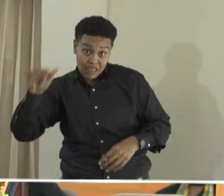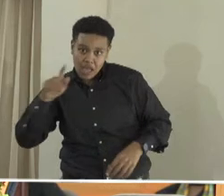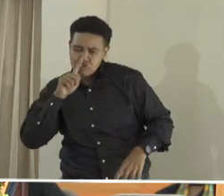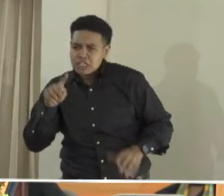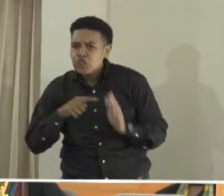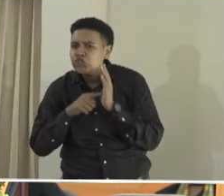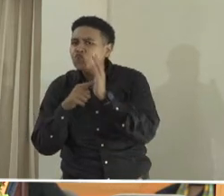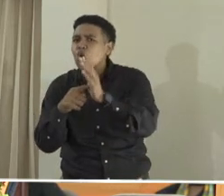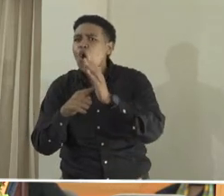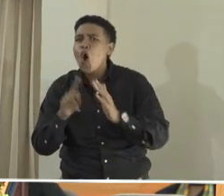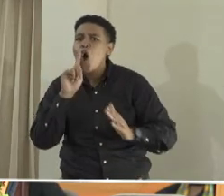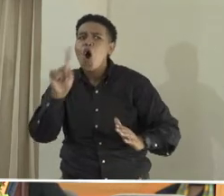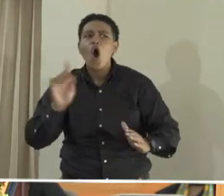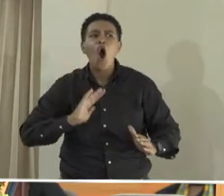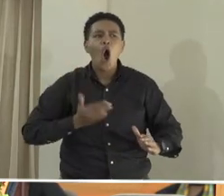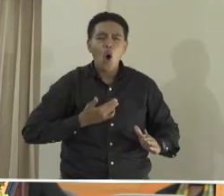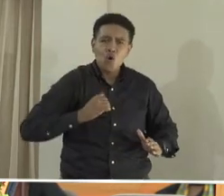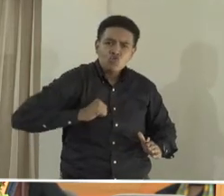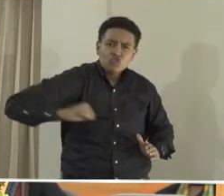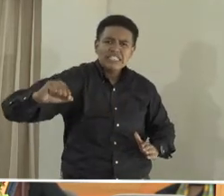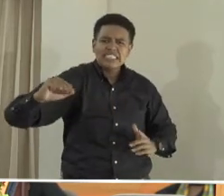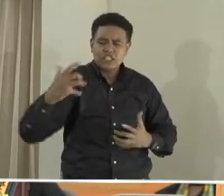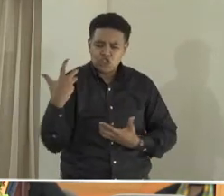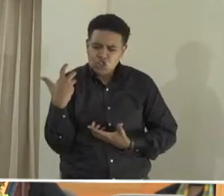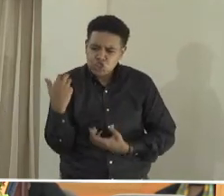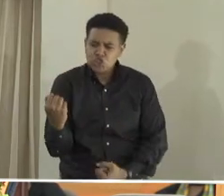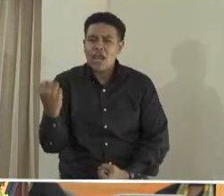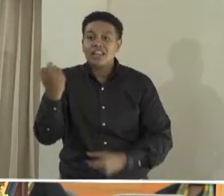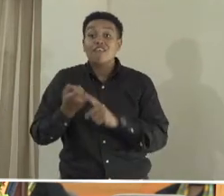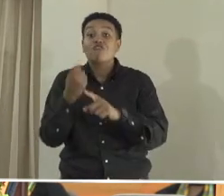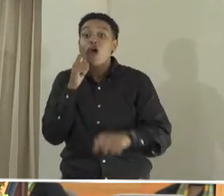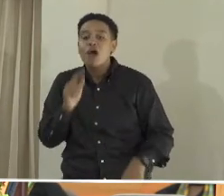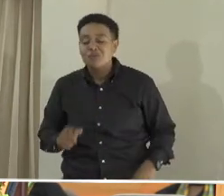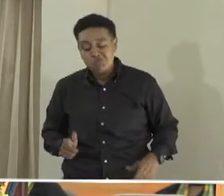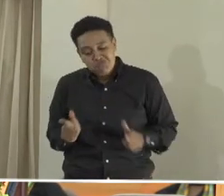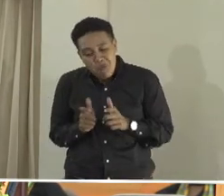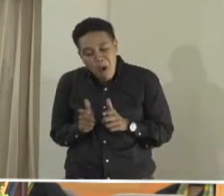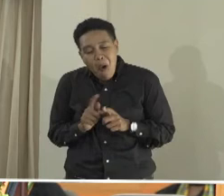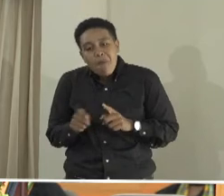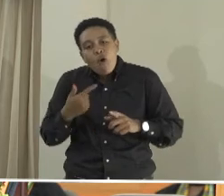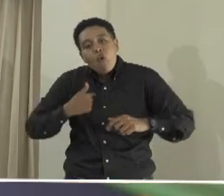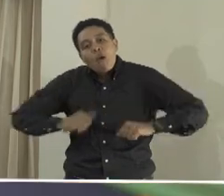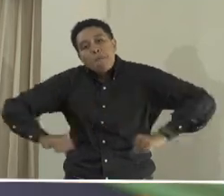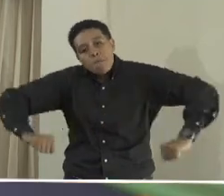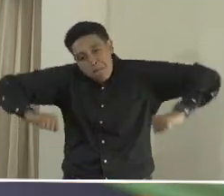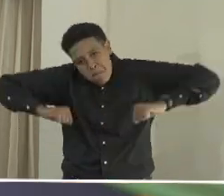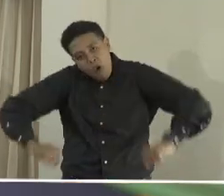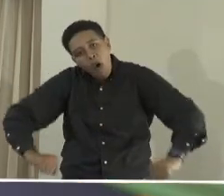show of our resilience and strength, for we little, but we talawa.